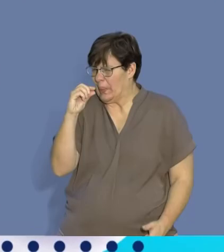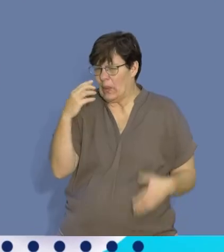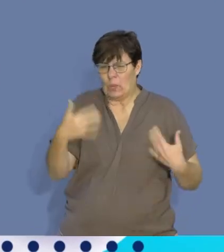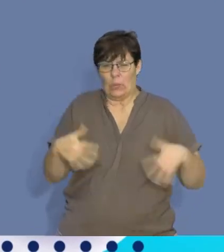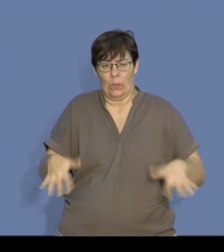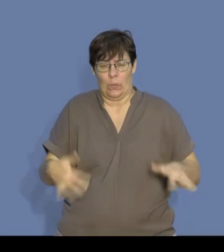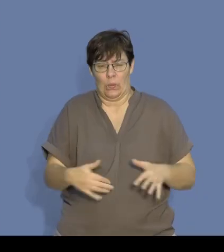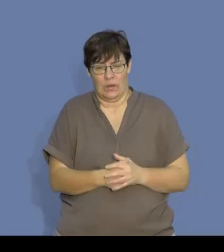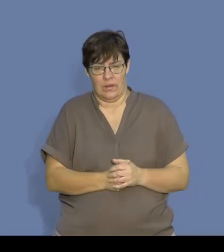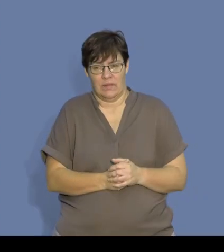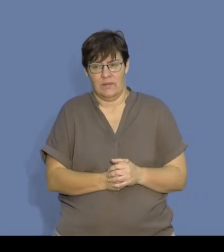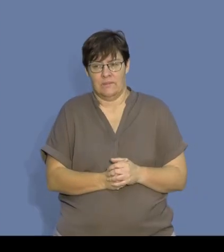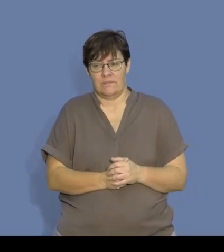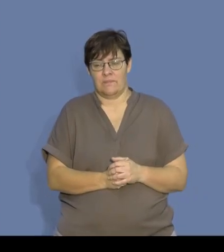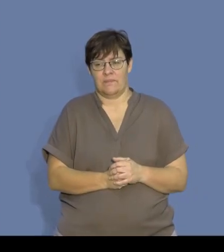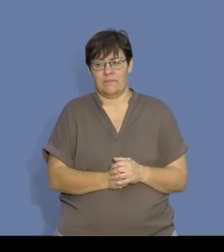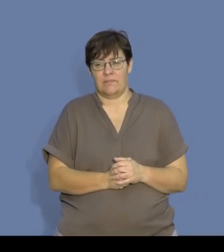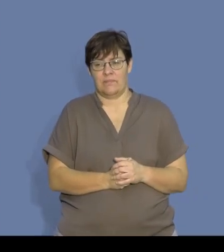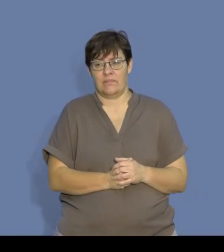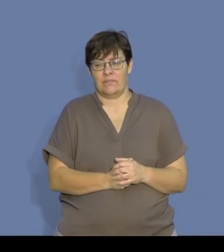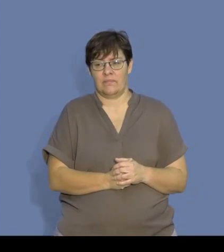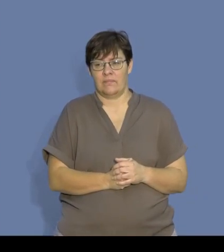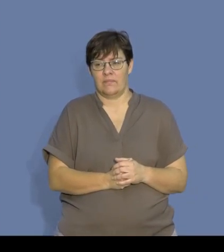Okay? So,